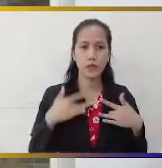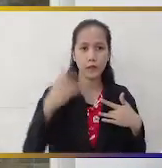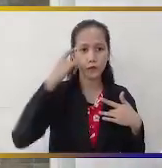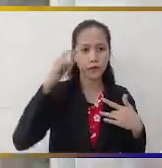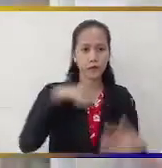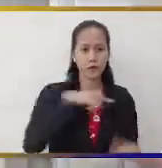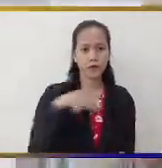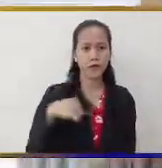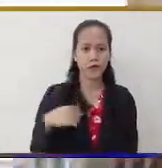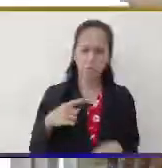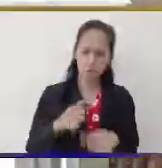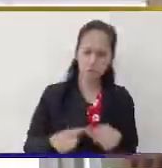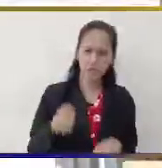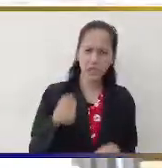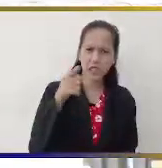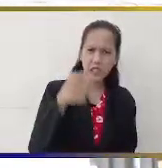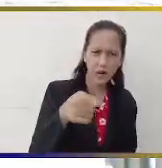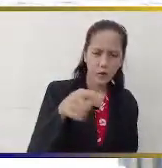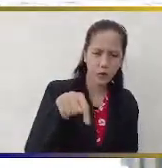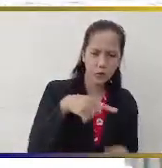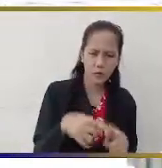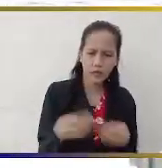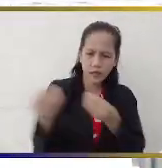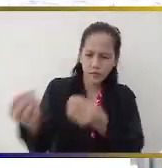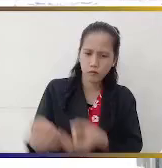money, goodbye.